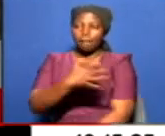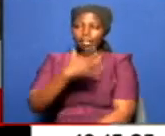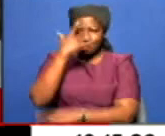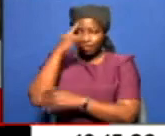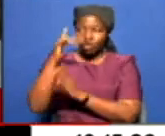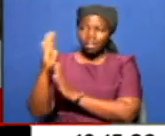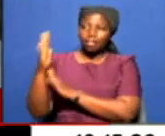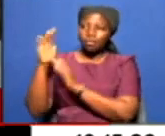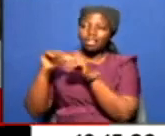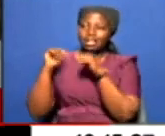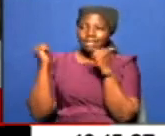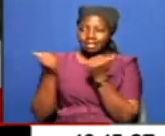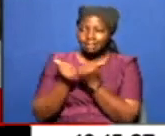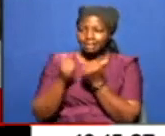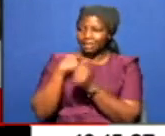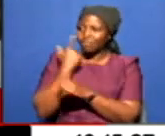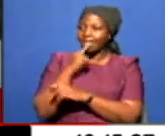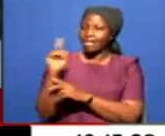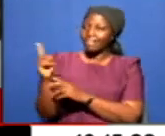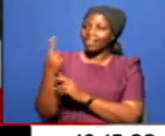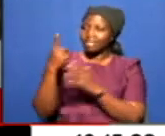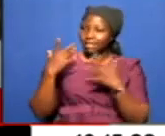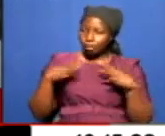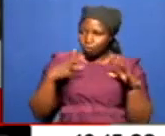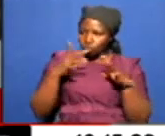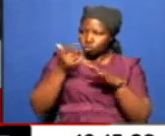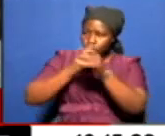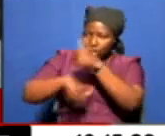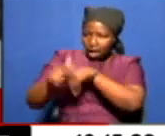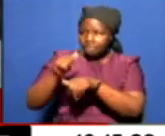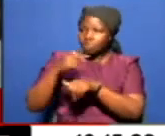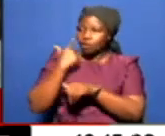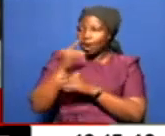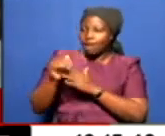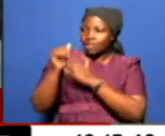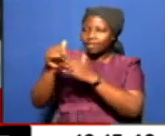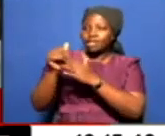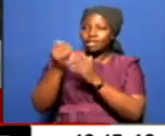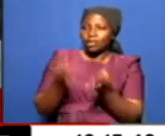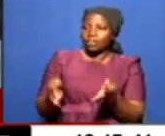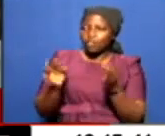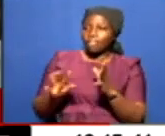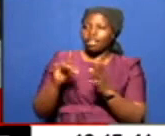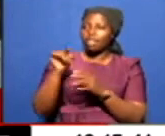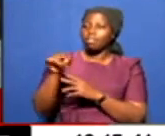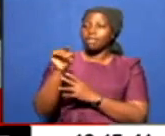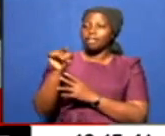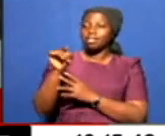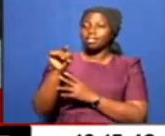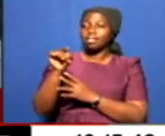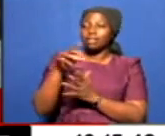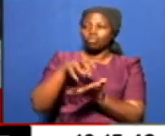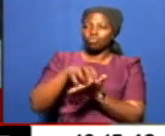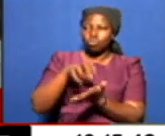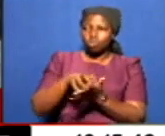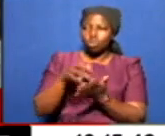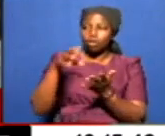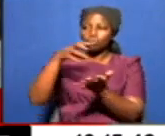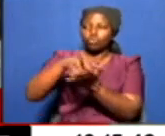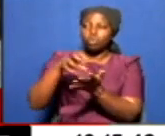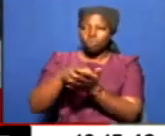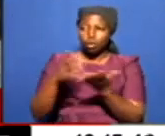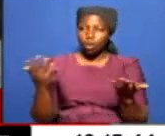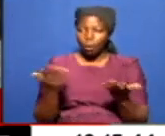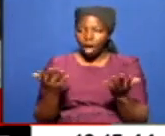the first responders, who are our frontline officers in these vulnerable situations mm-hmm. where an